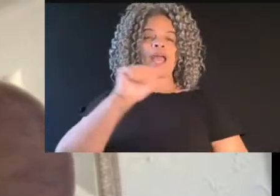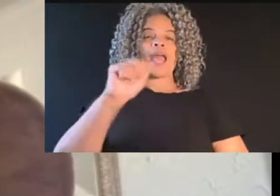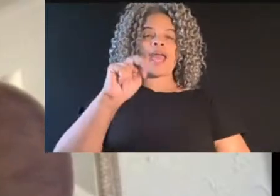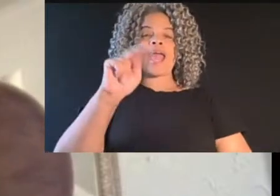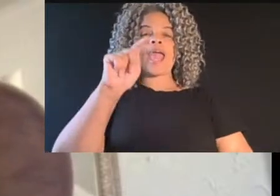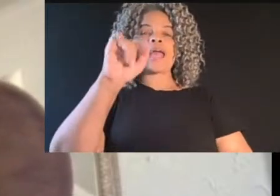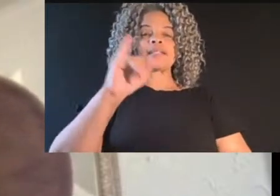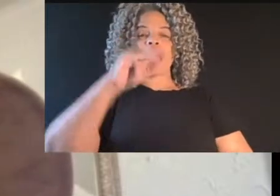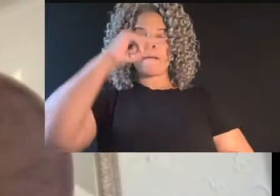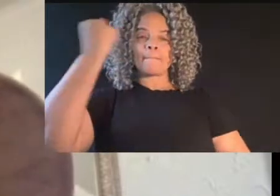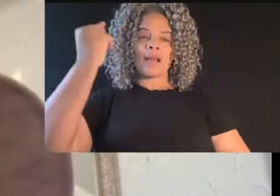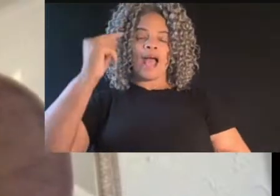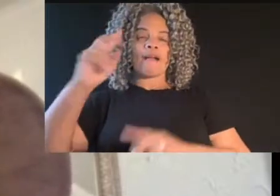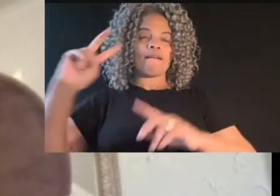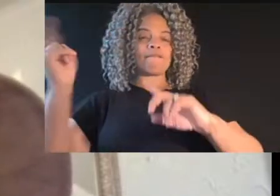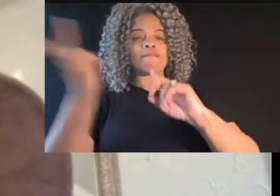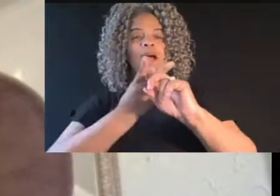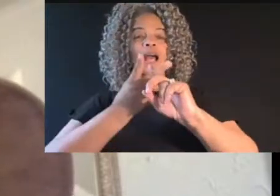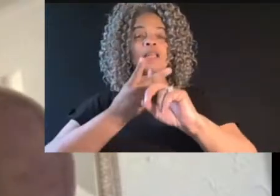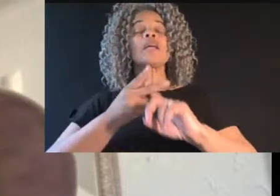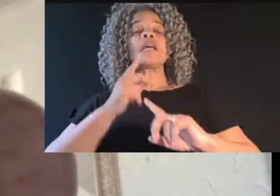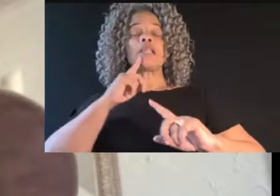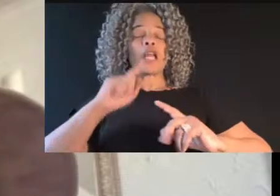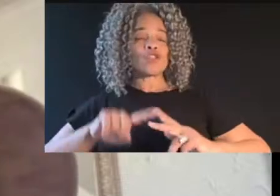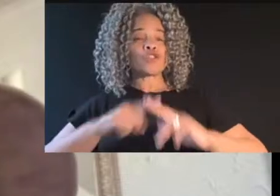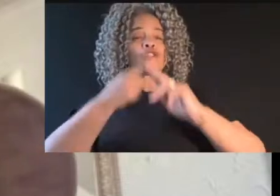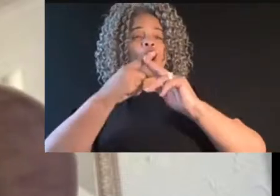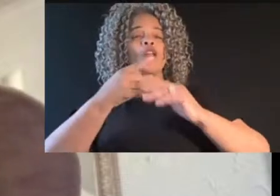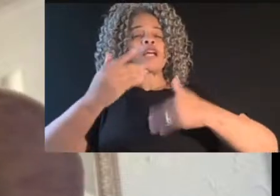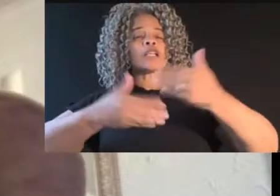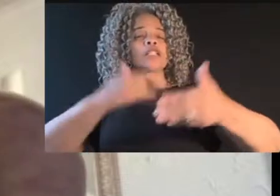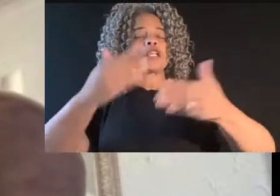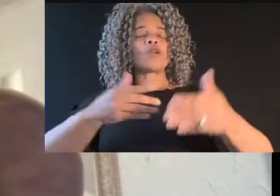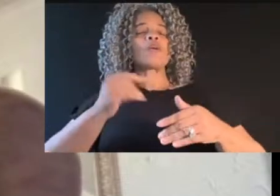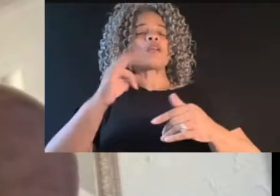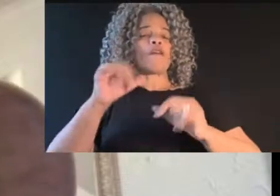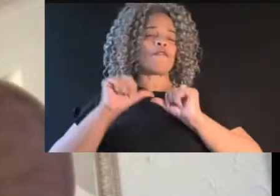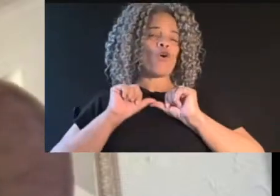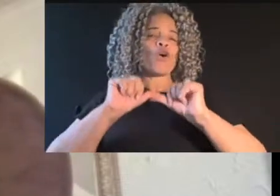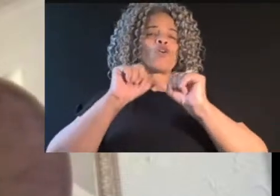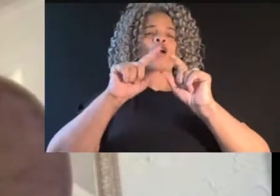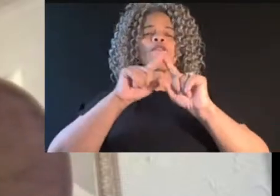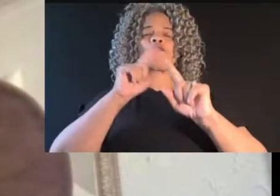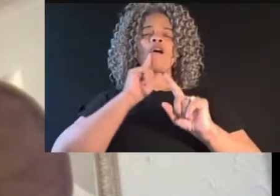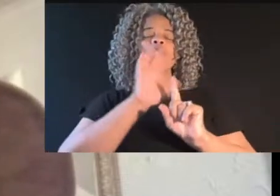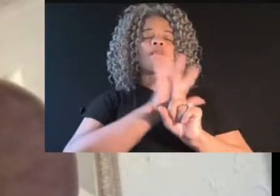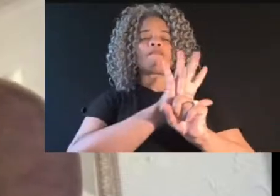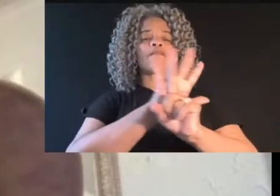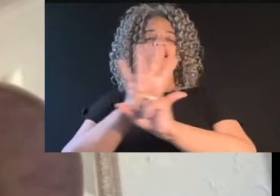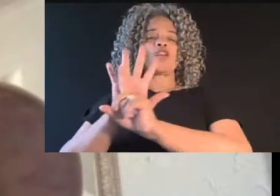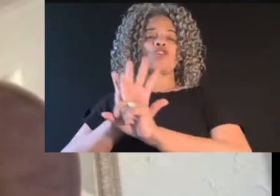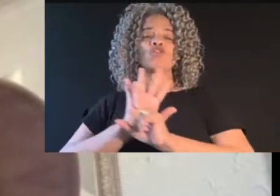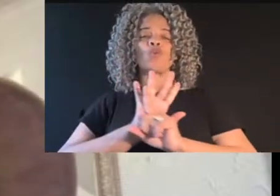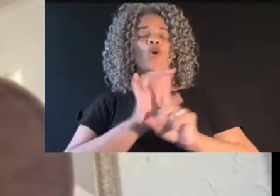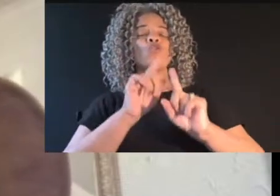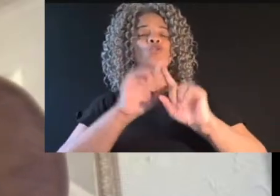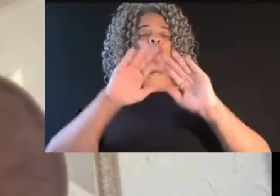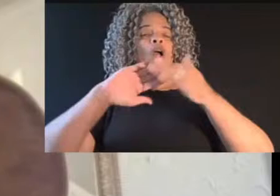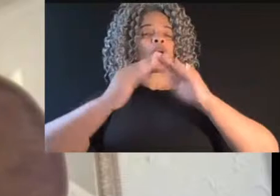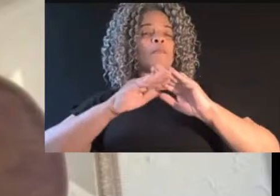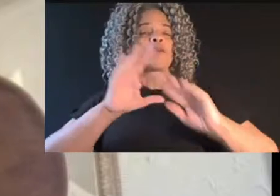violence. This sparked a series of ongoing efforts ranging from vigils to community